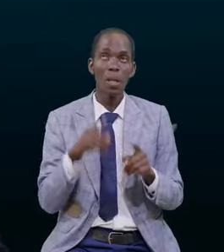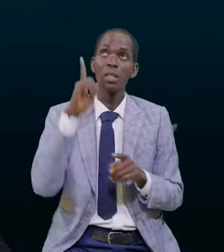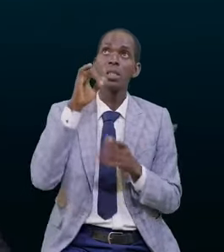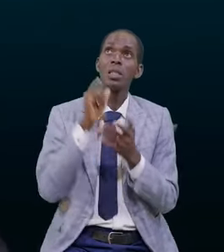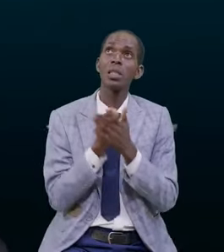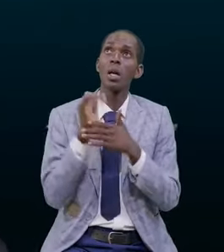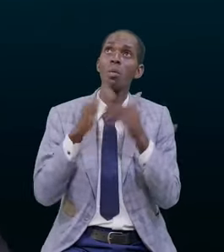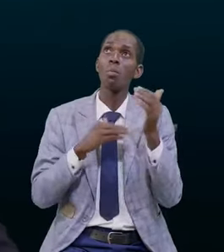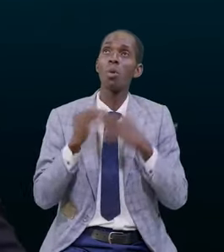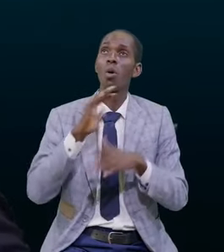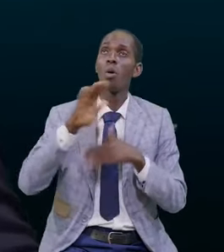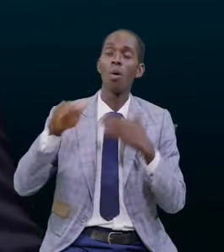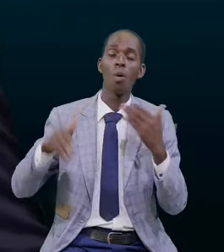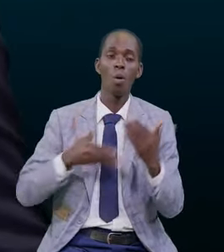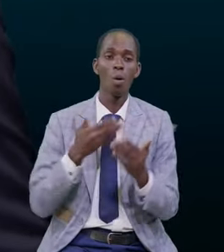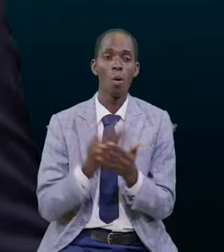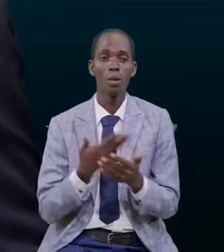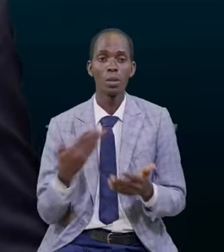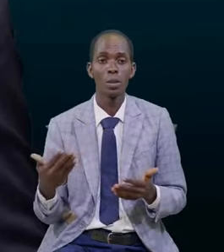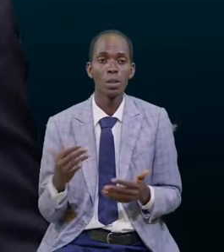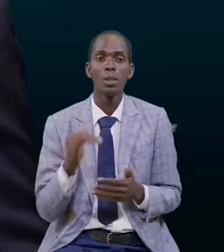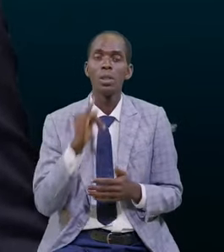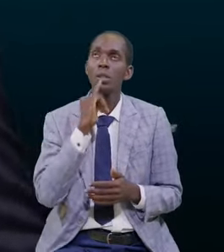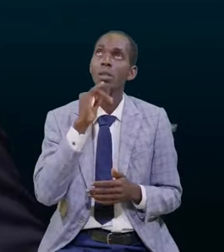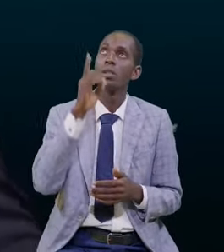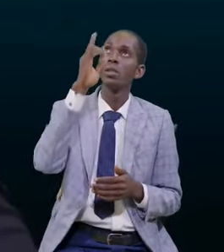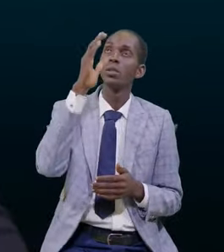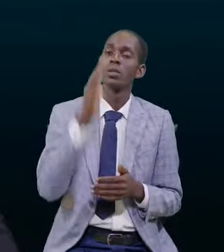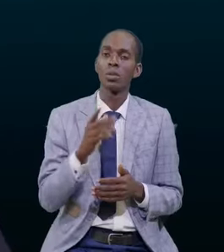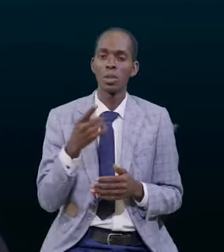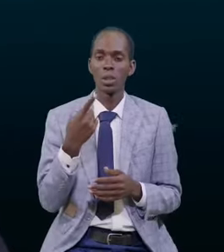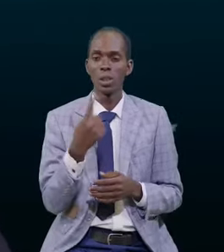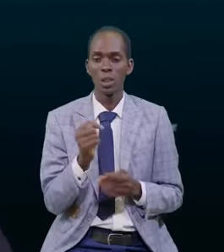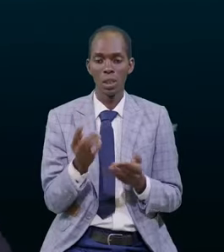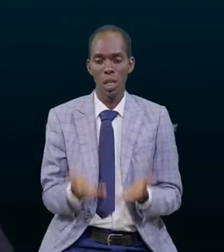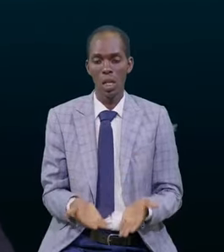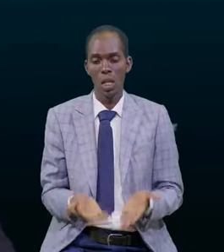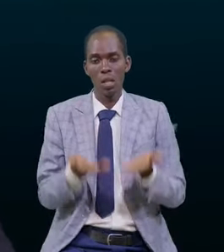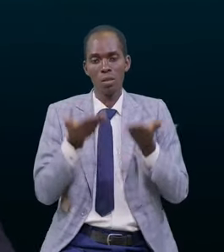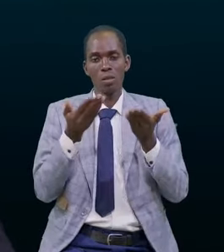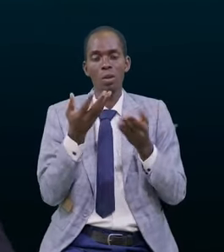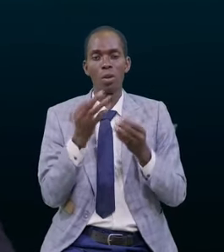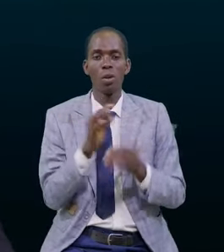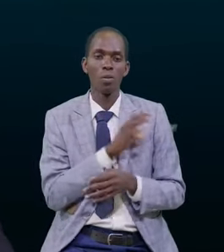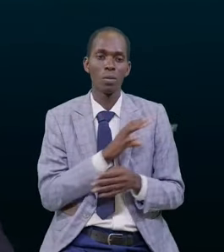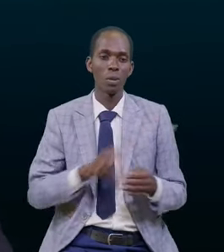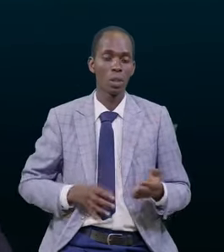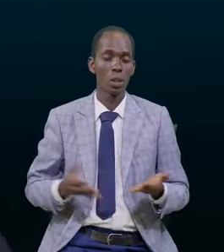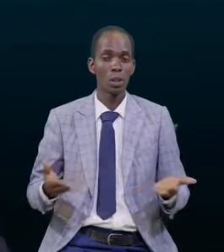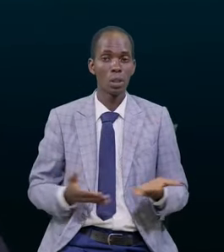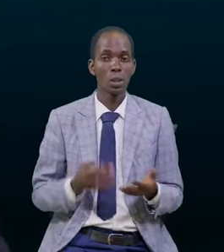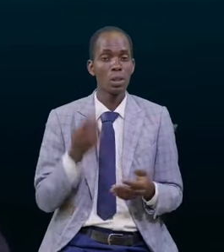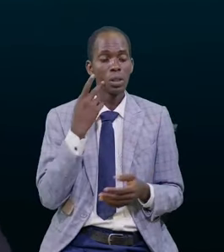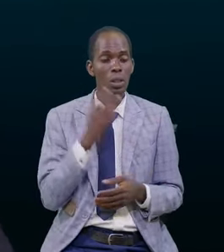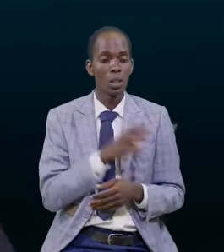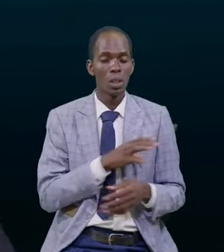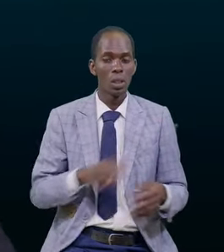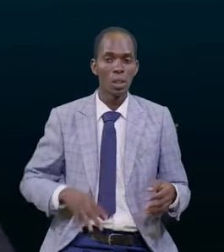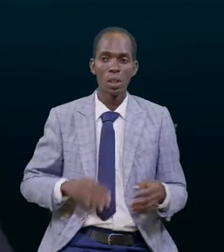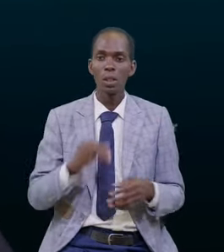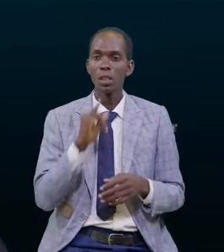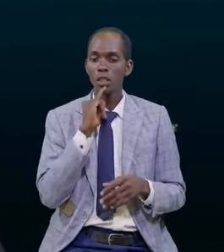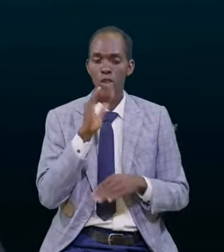is God exaltation of Christ so we see clearly here Christ is referred to first as the